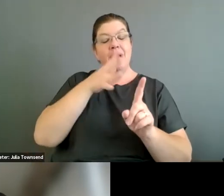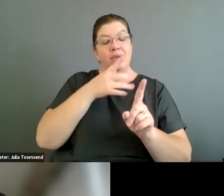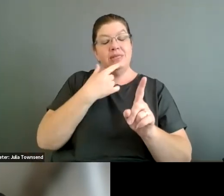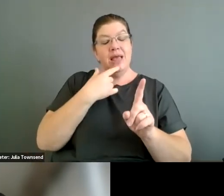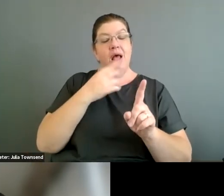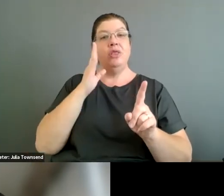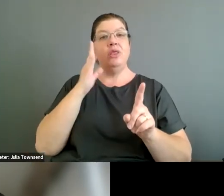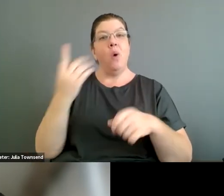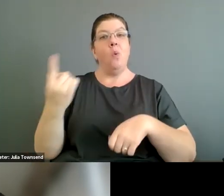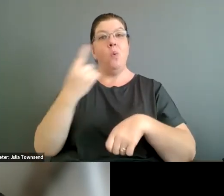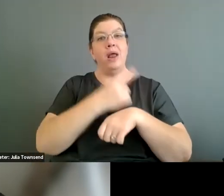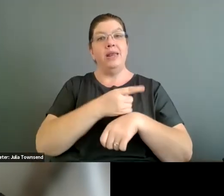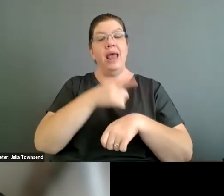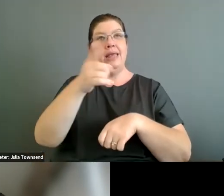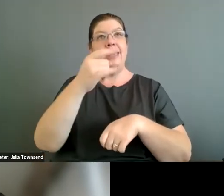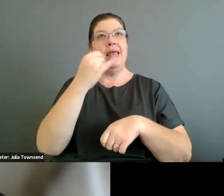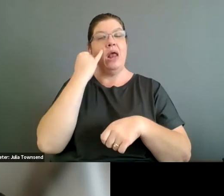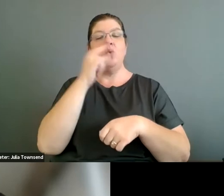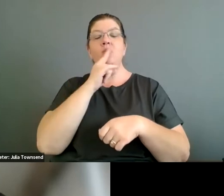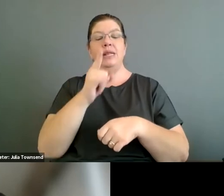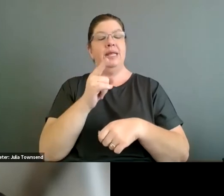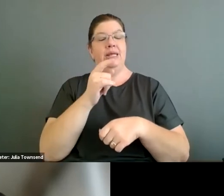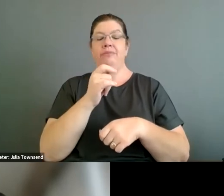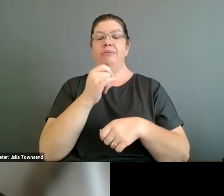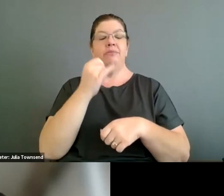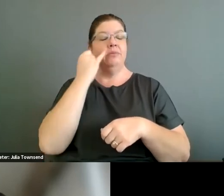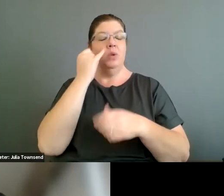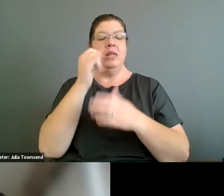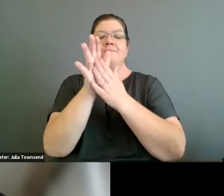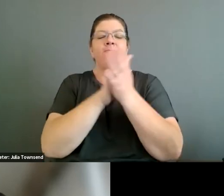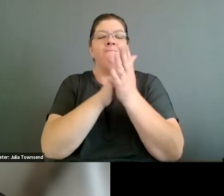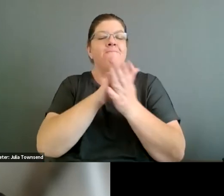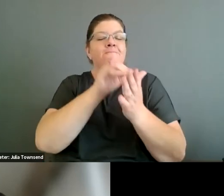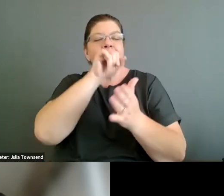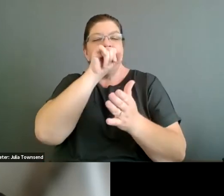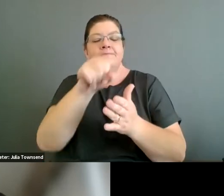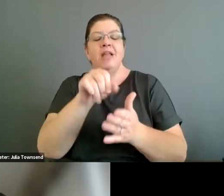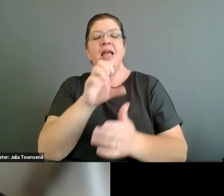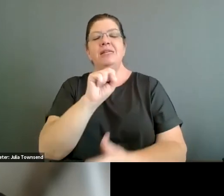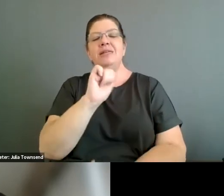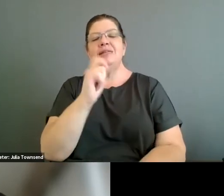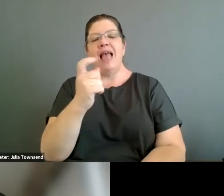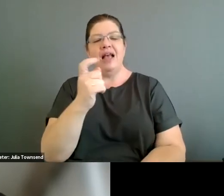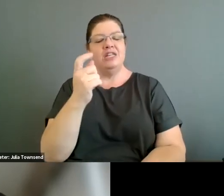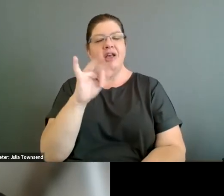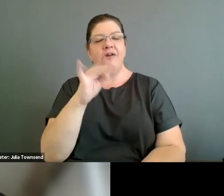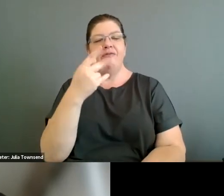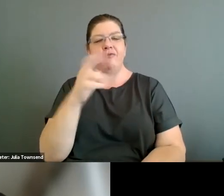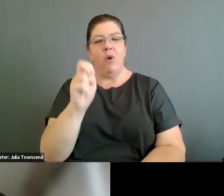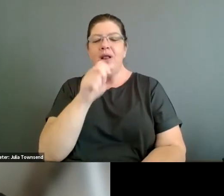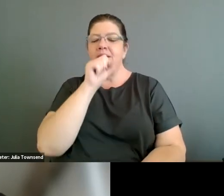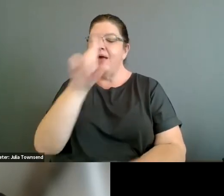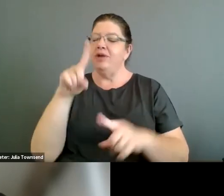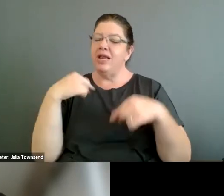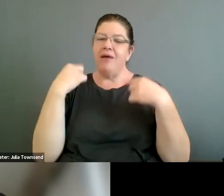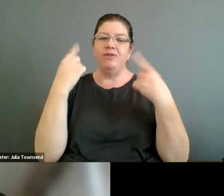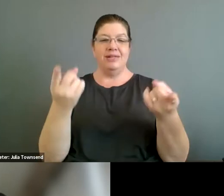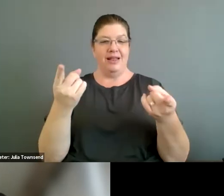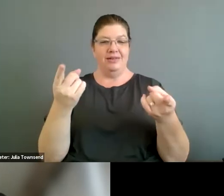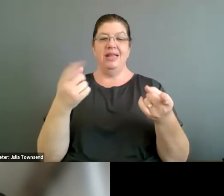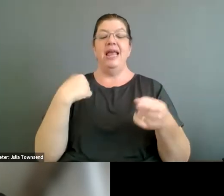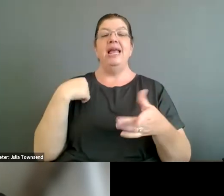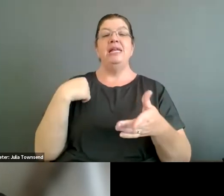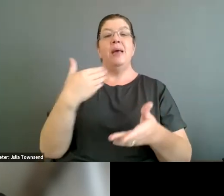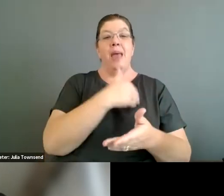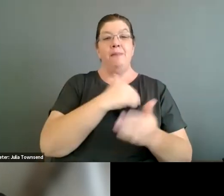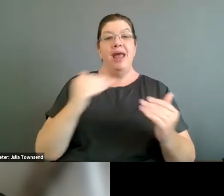day he had a spark of passion for the saxophone, and he has loved it ever since. He is a member of the Advanced Jazz